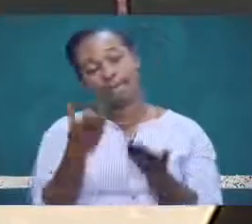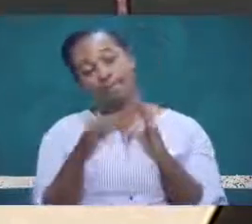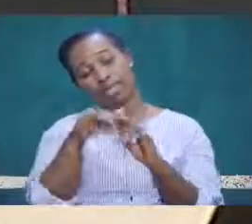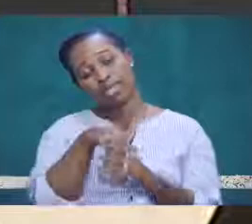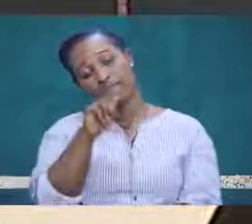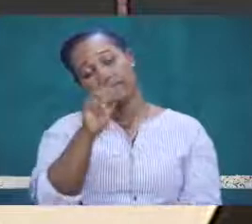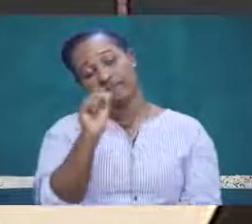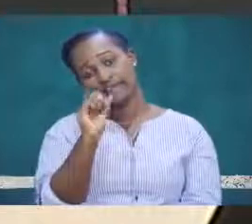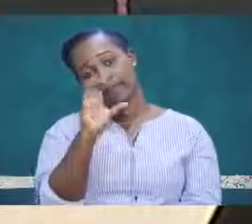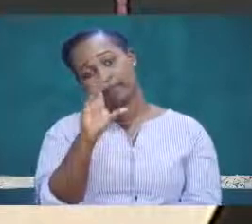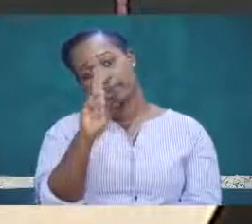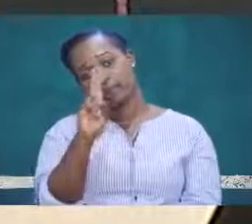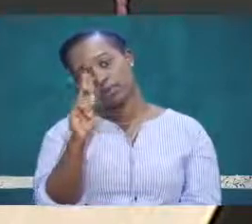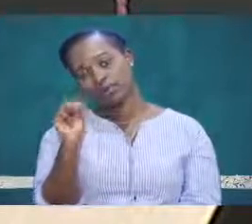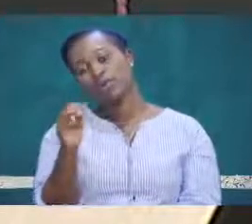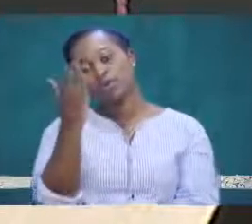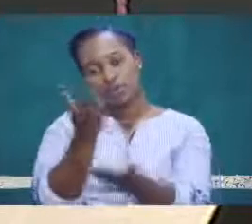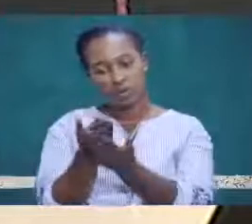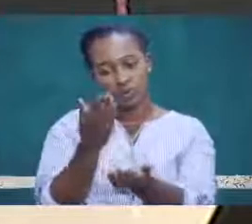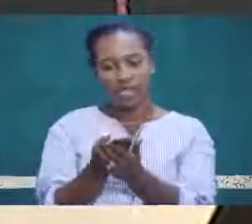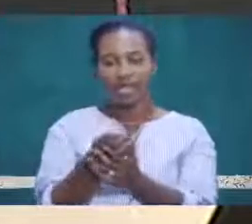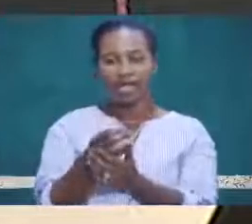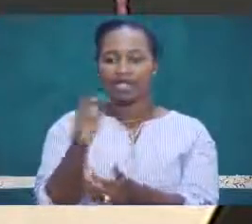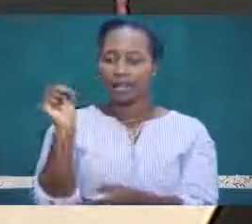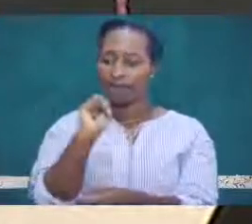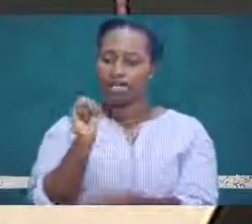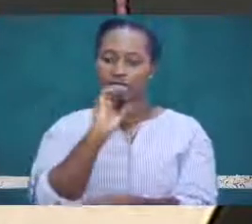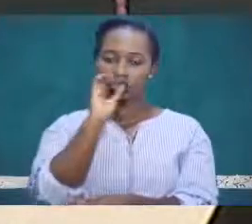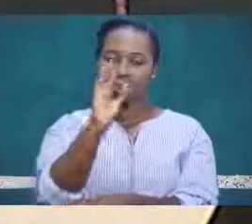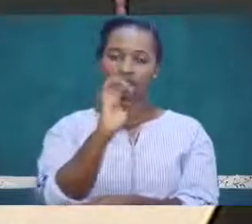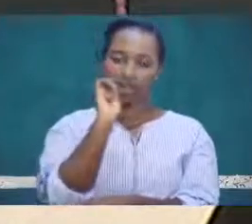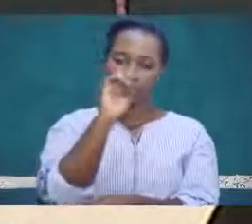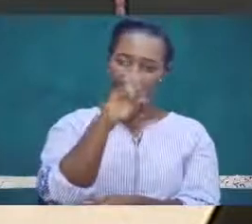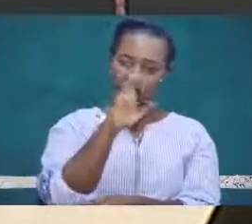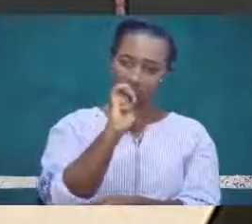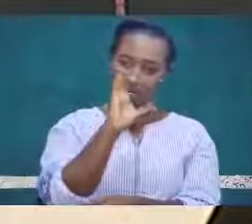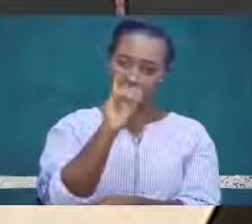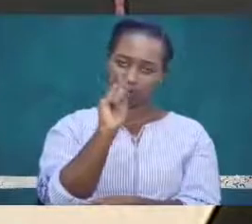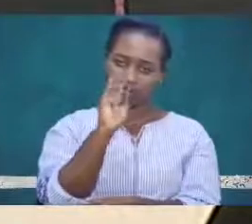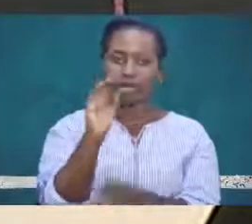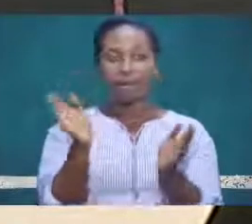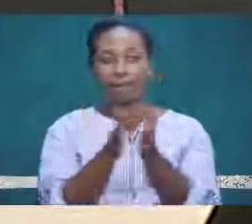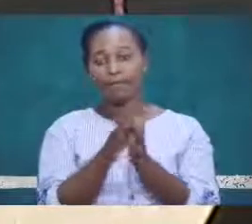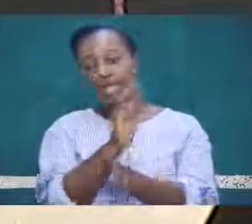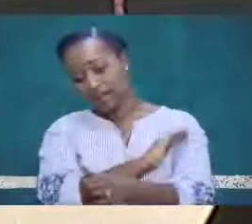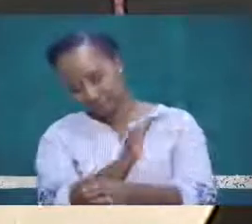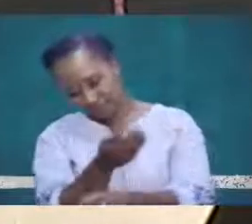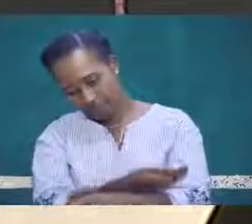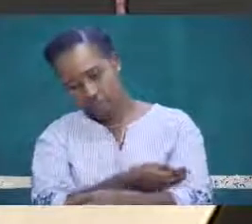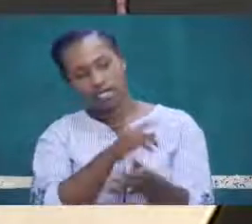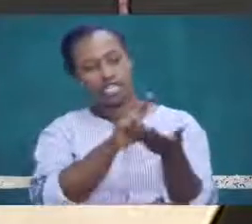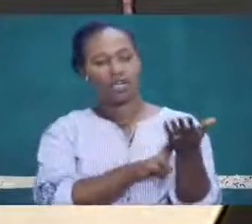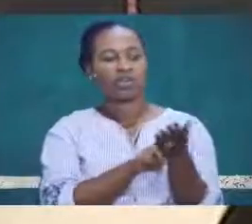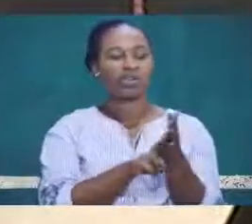you require the idea of the mass of the electron and the force that is applied to the electron, maybe by a magnetic field, and we